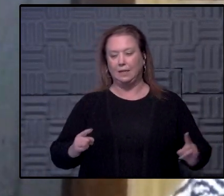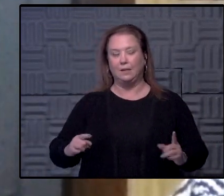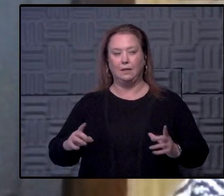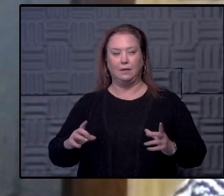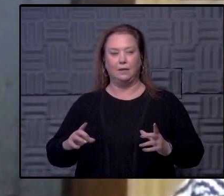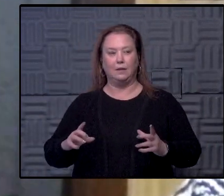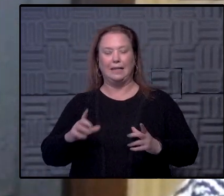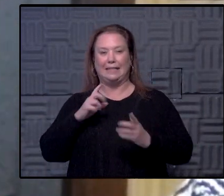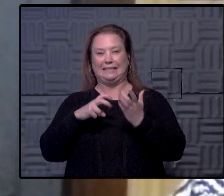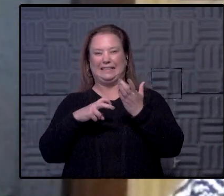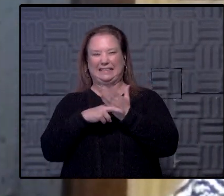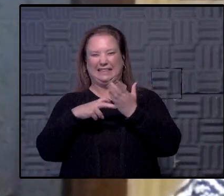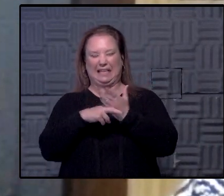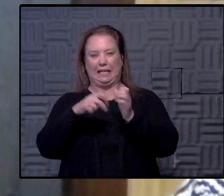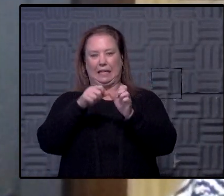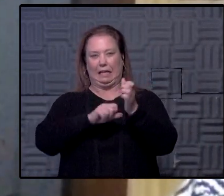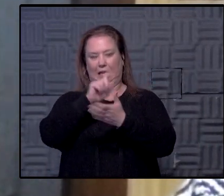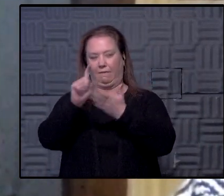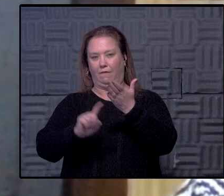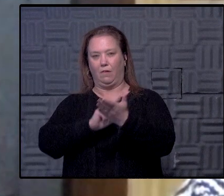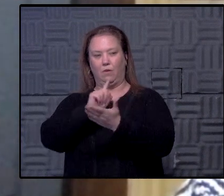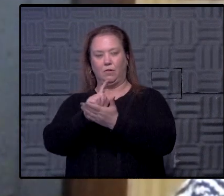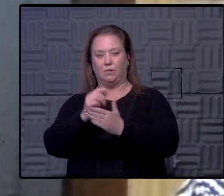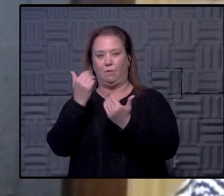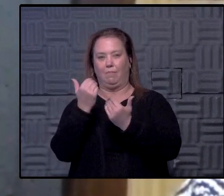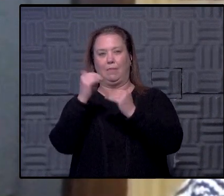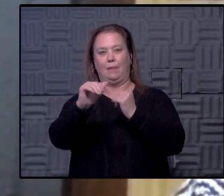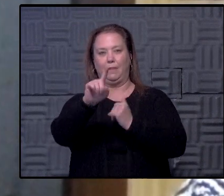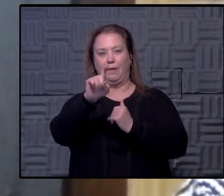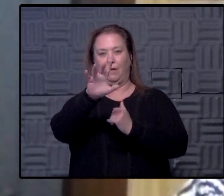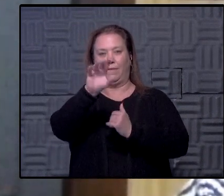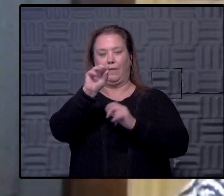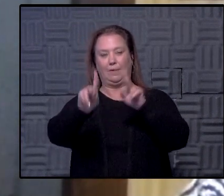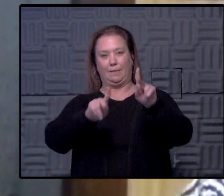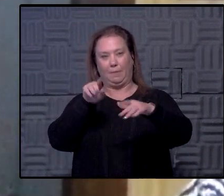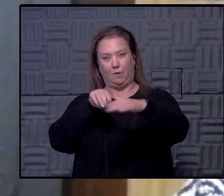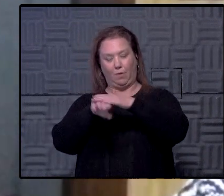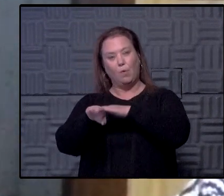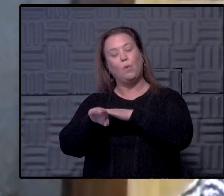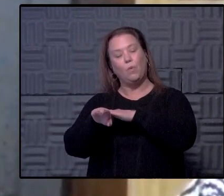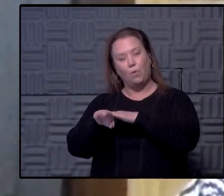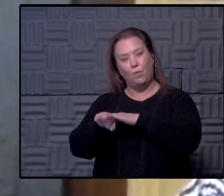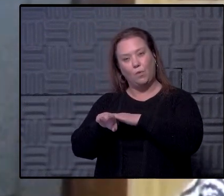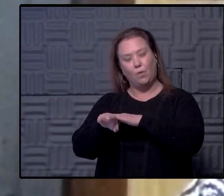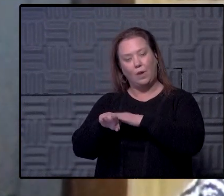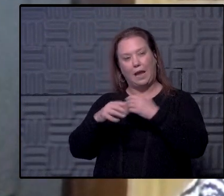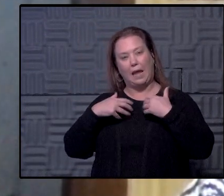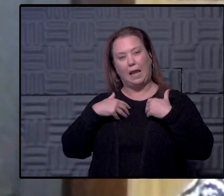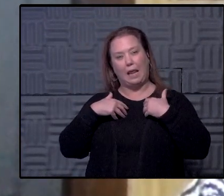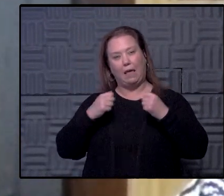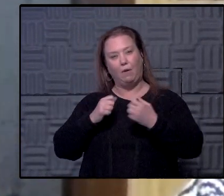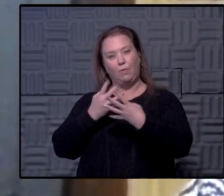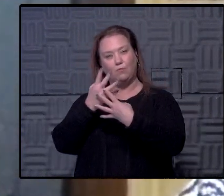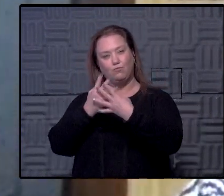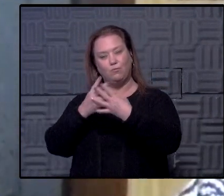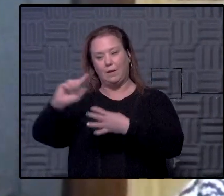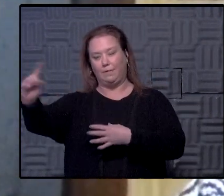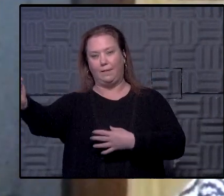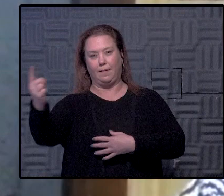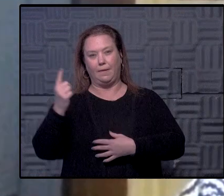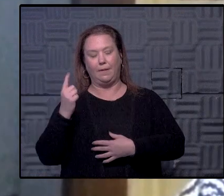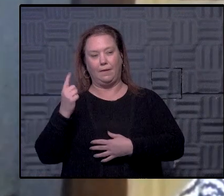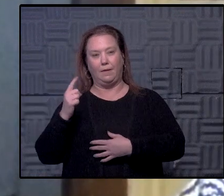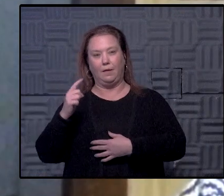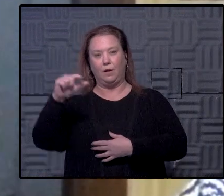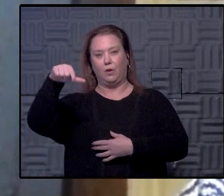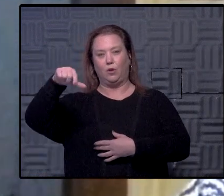It's ticketed per hour so that we don't have more than 150 people go in. And we're doing a health screening when they come up. They shoot a